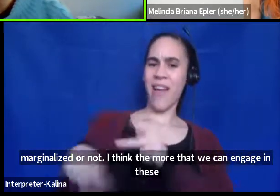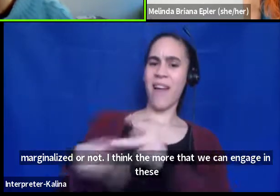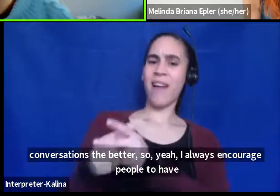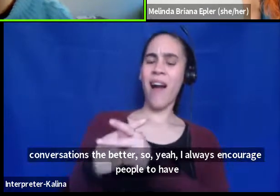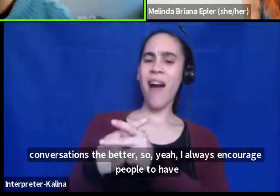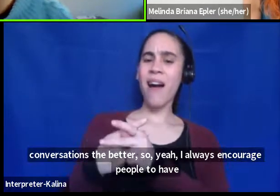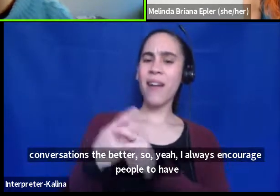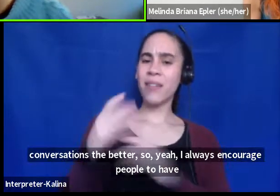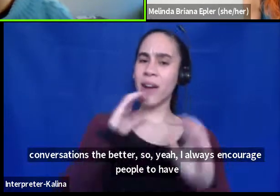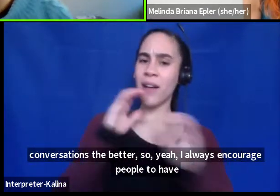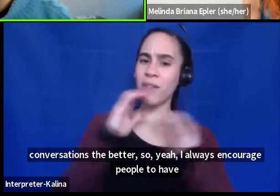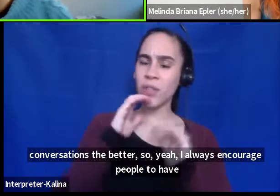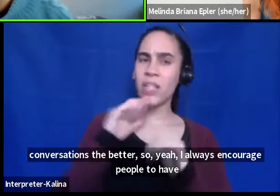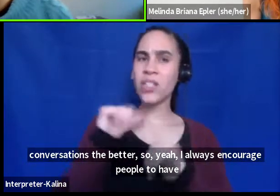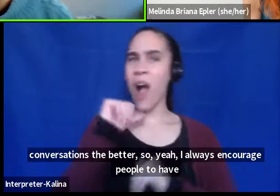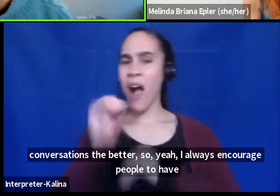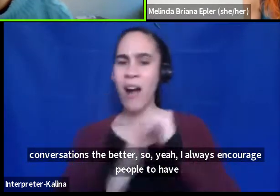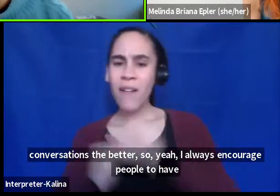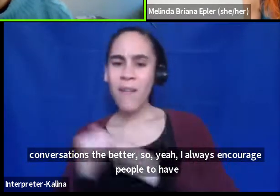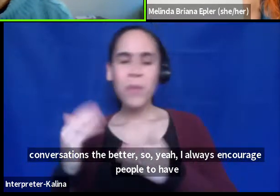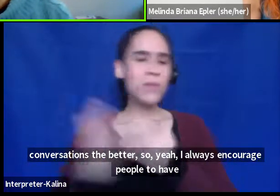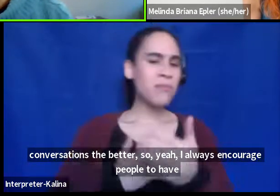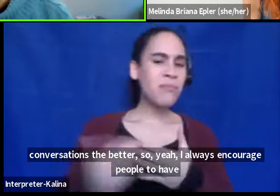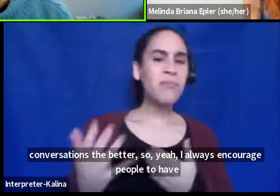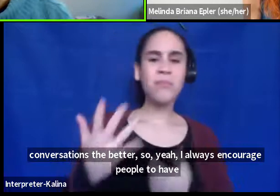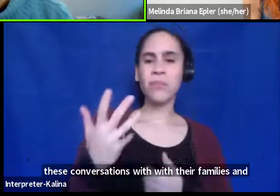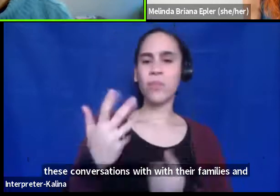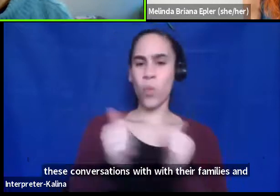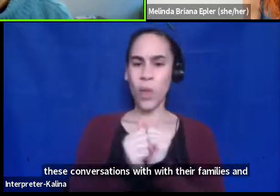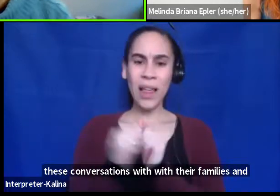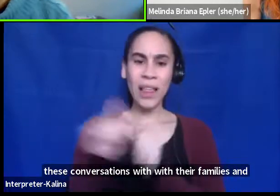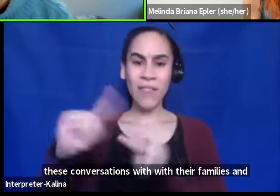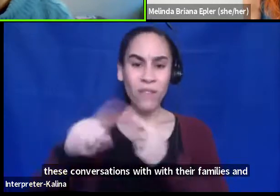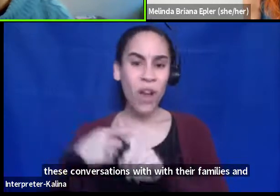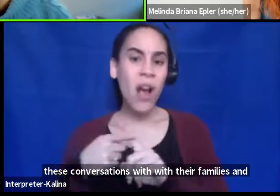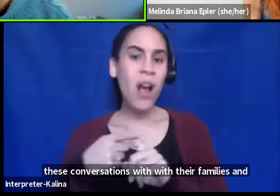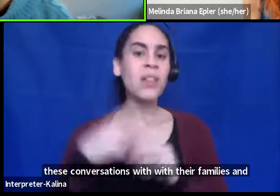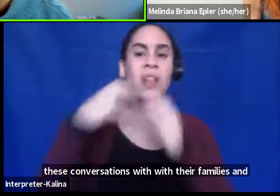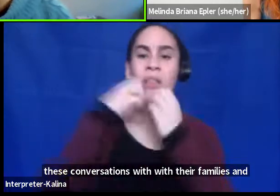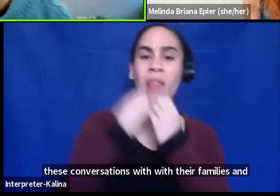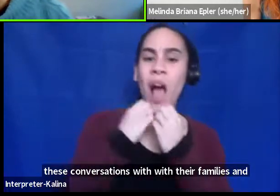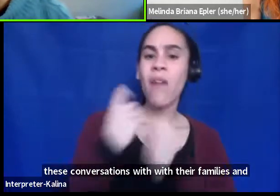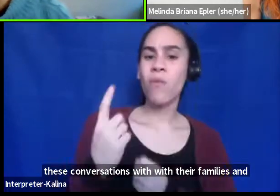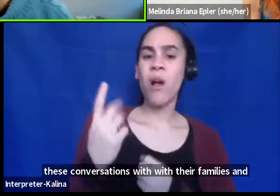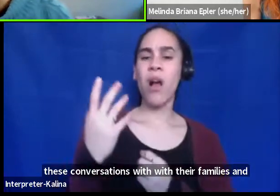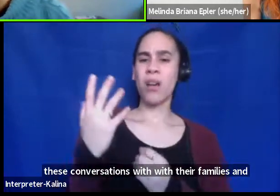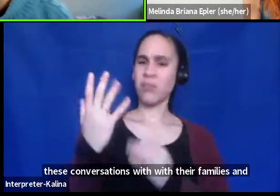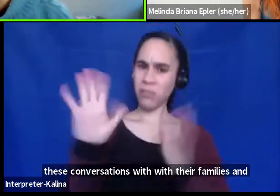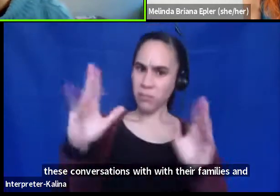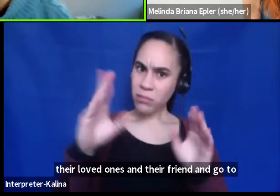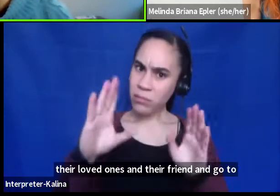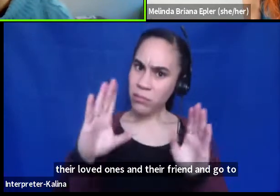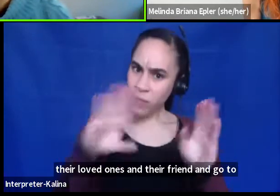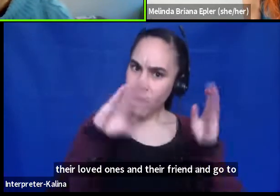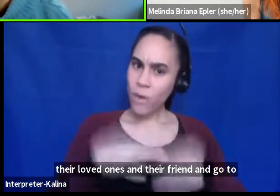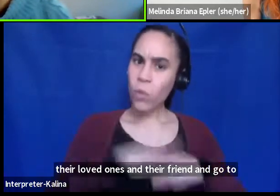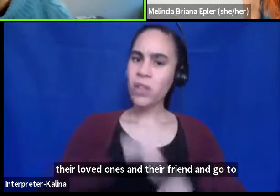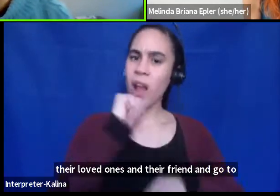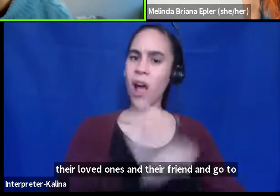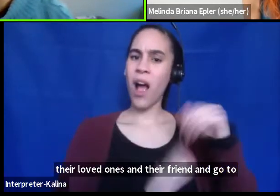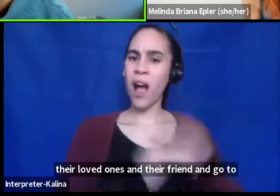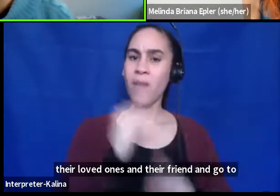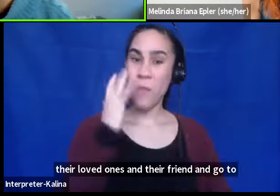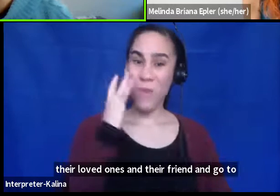families and their loved ones and their friends, and go to the places that are uncomfortable, because I think the zone